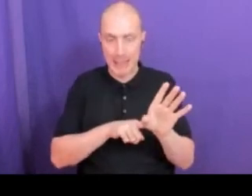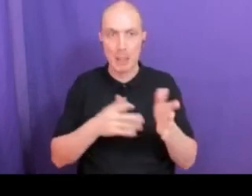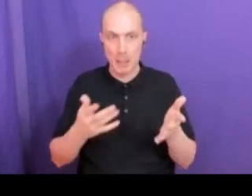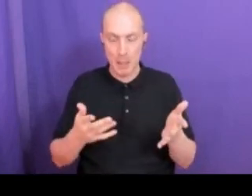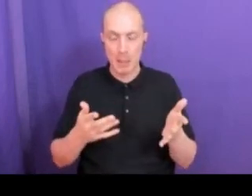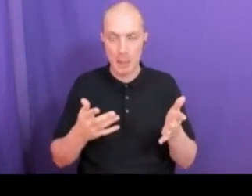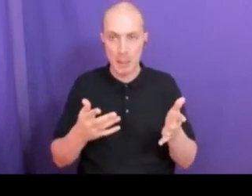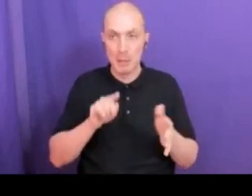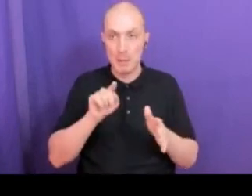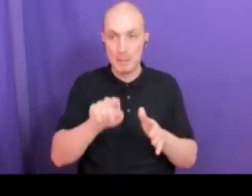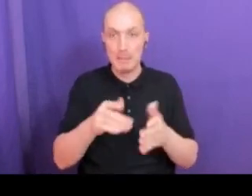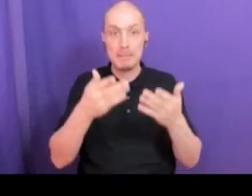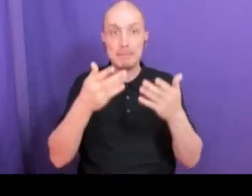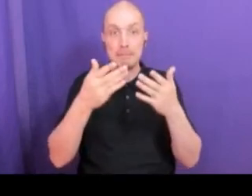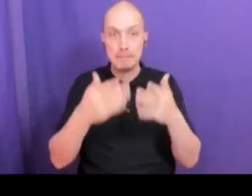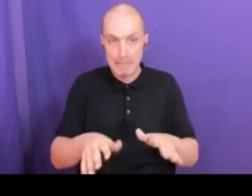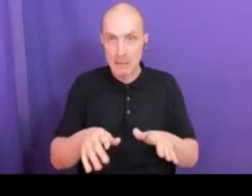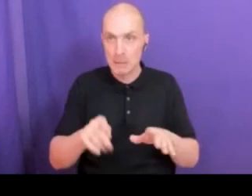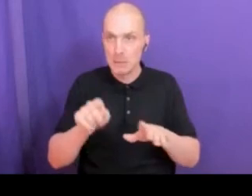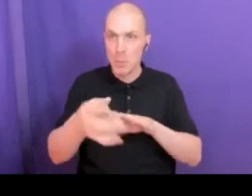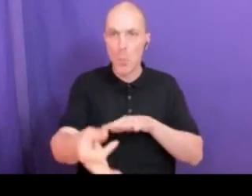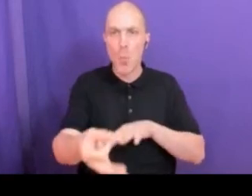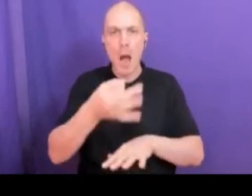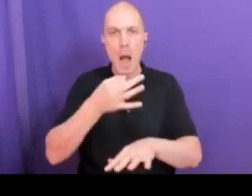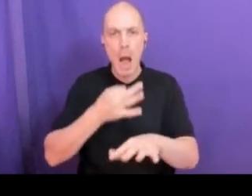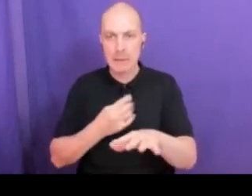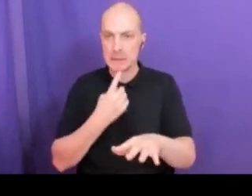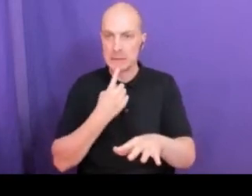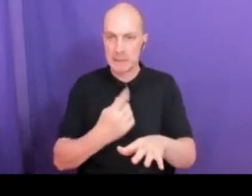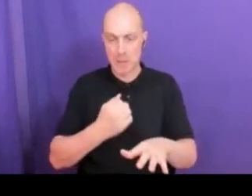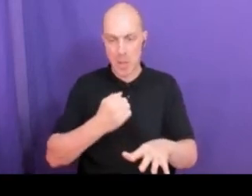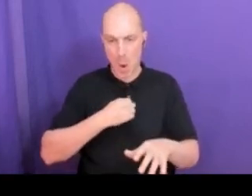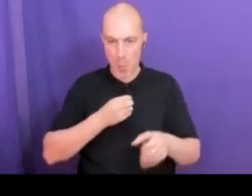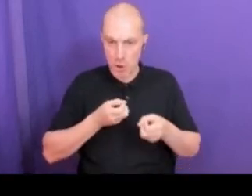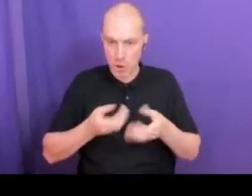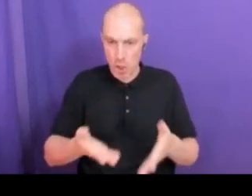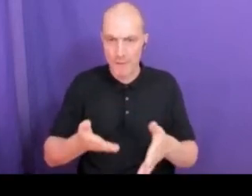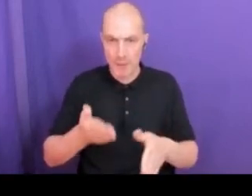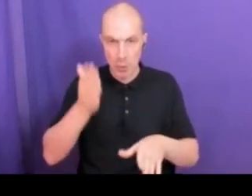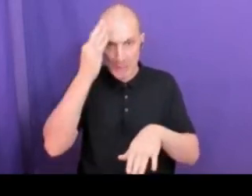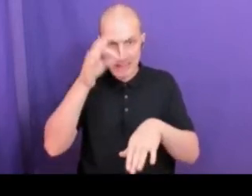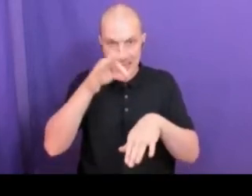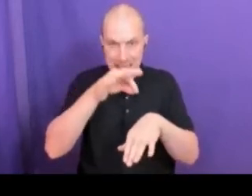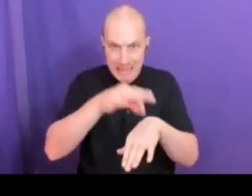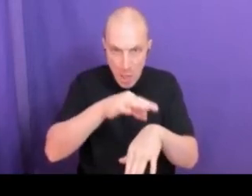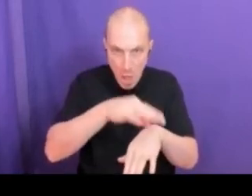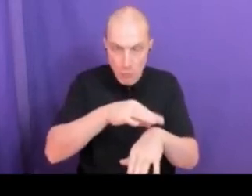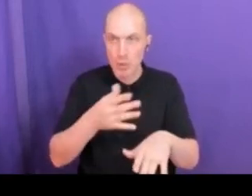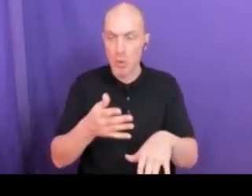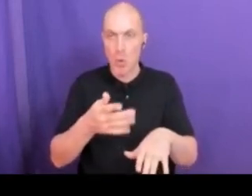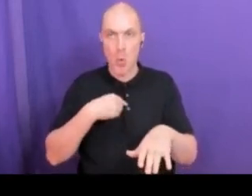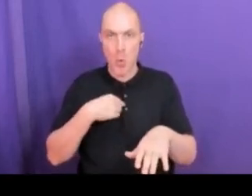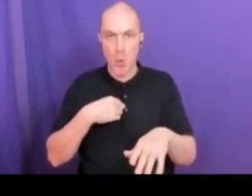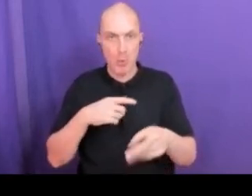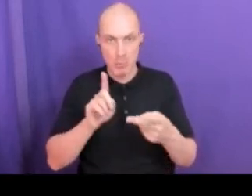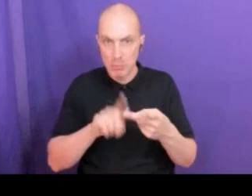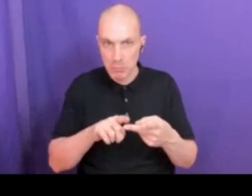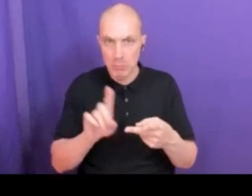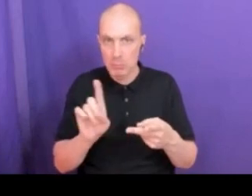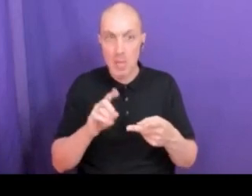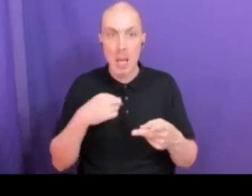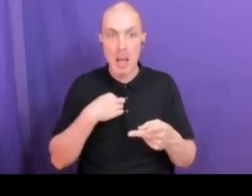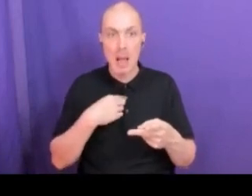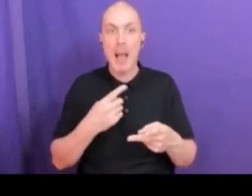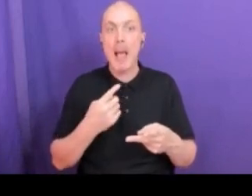your service? Do you describe it as psychiatry outpatients? Now, unfortunately, I did roll these into one. So I did ask, do you describe it as a memory